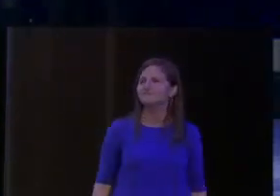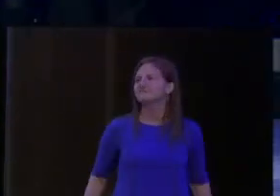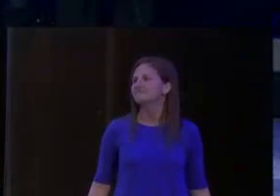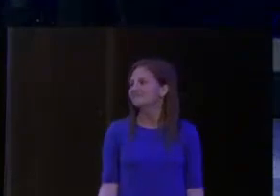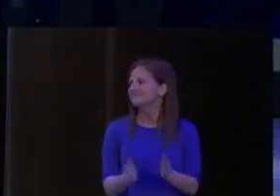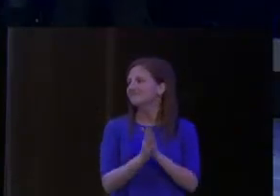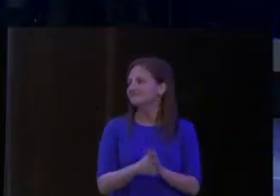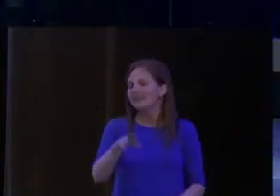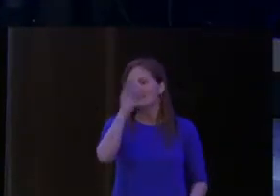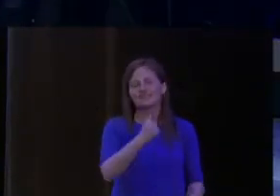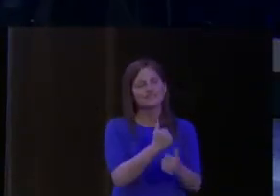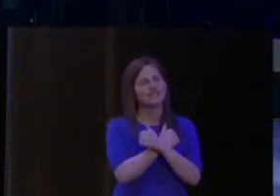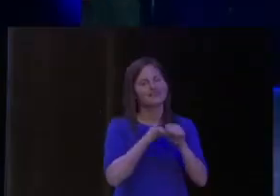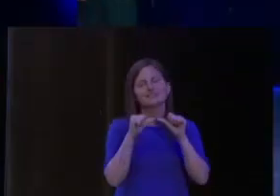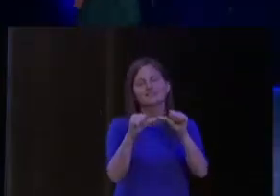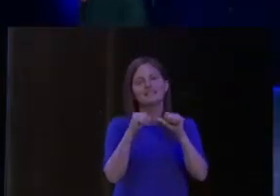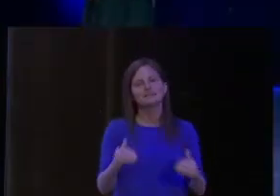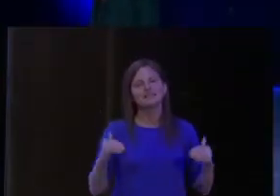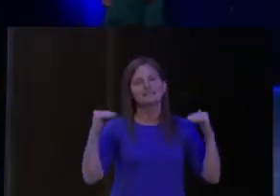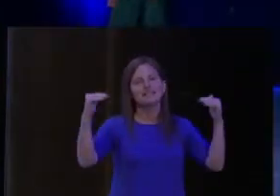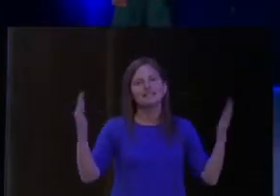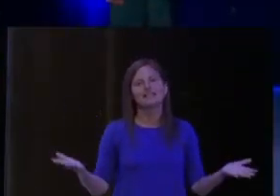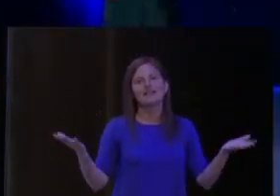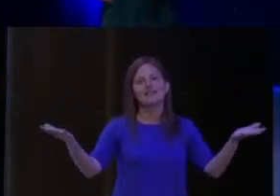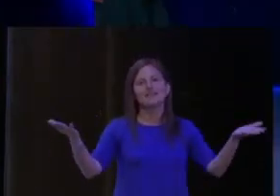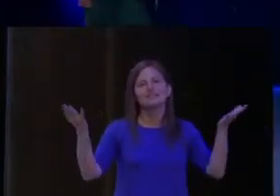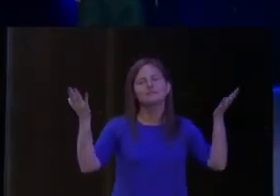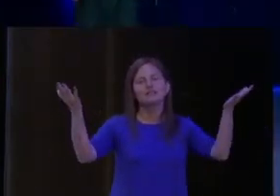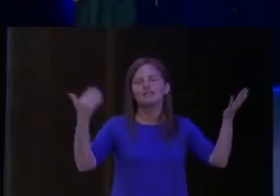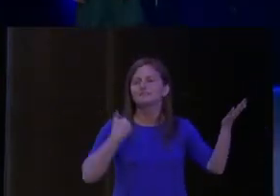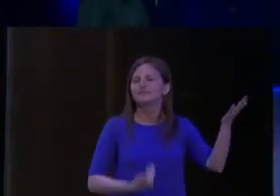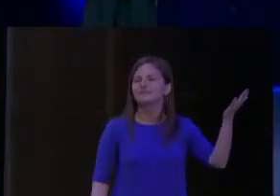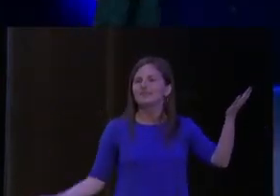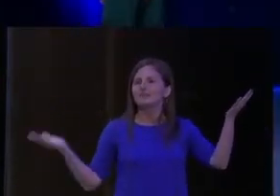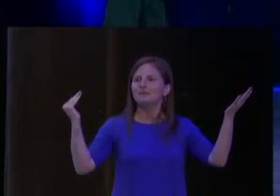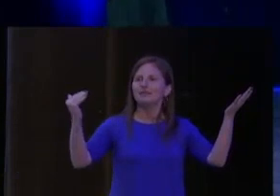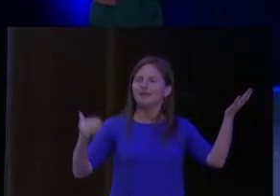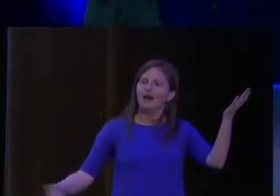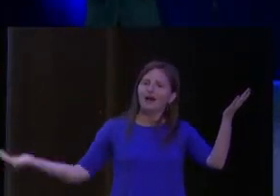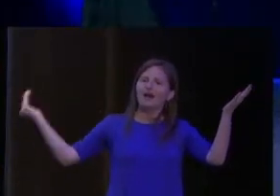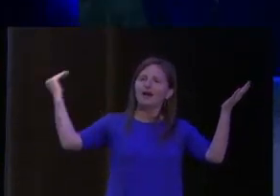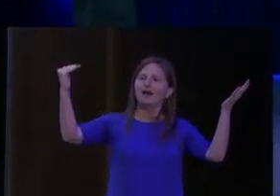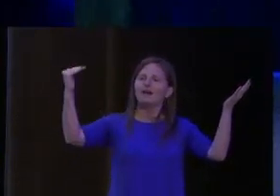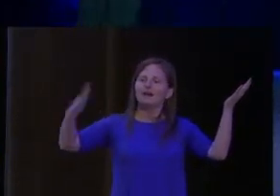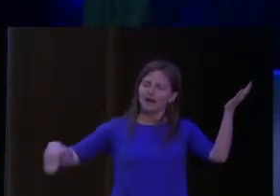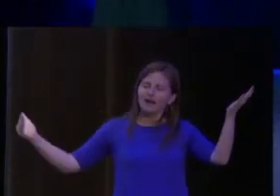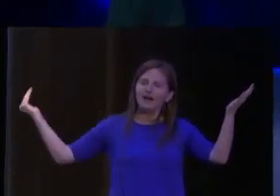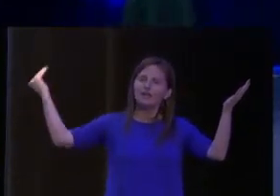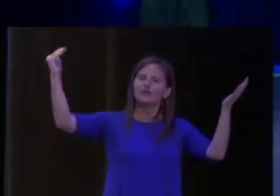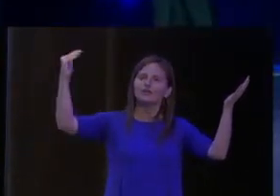higher. God's love keeps lifting me, keeps on lifting me. God's love lifts